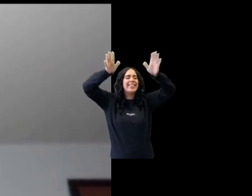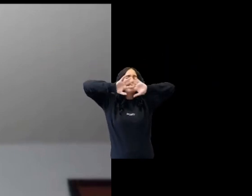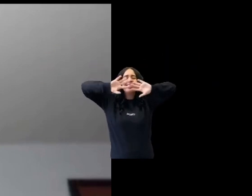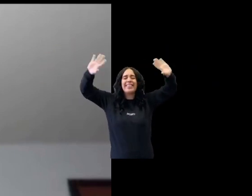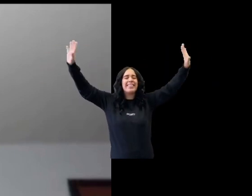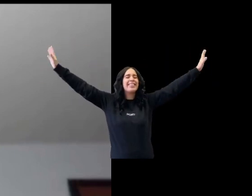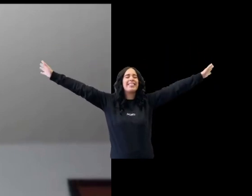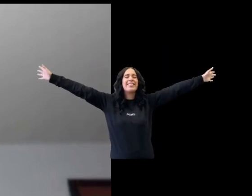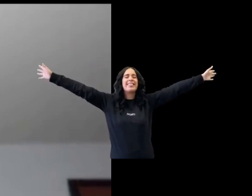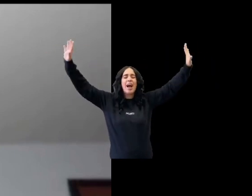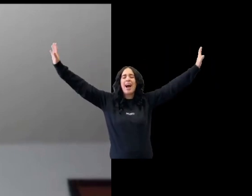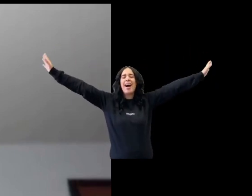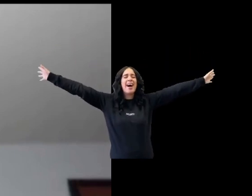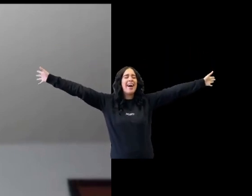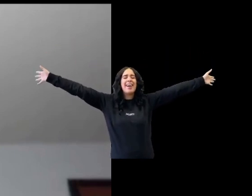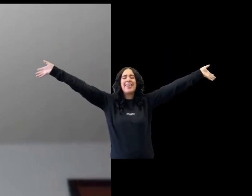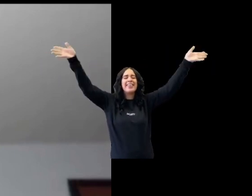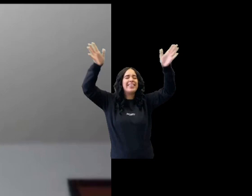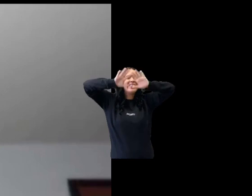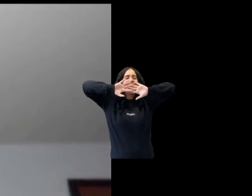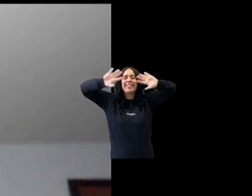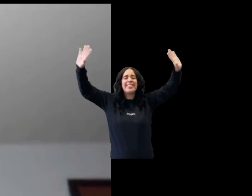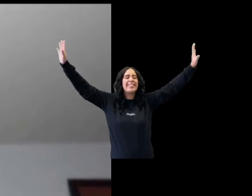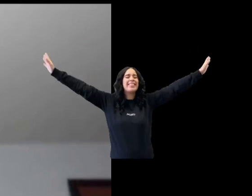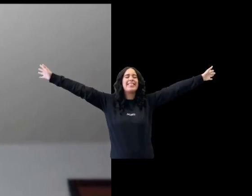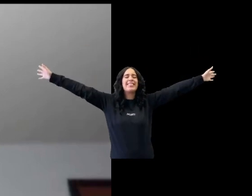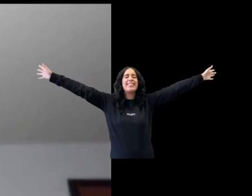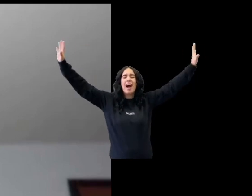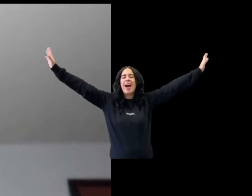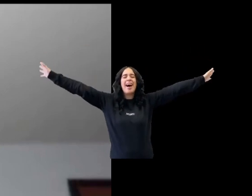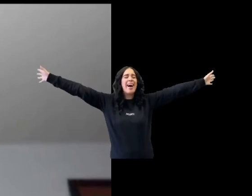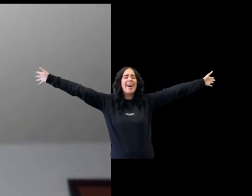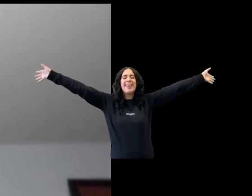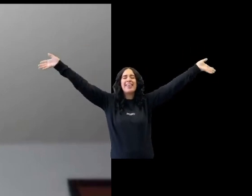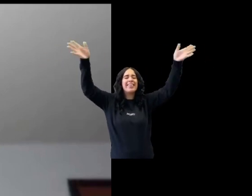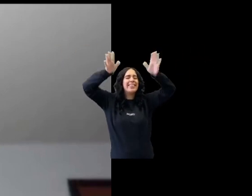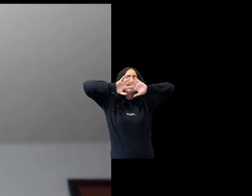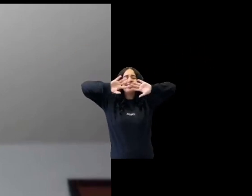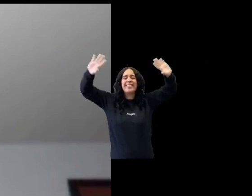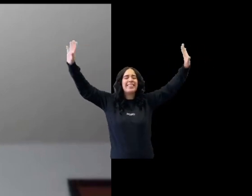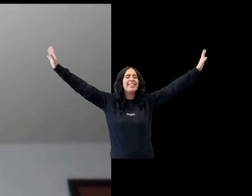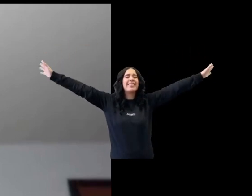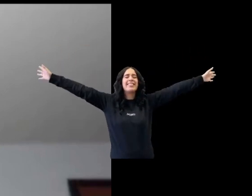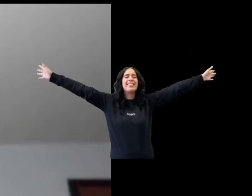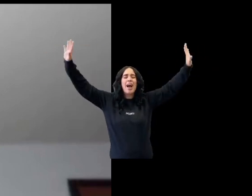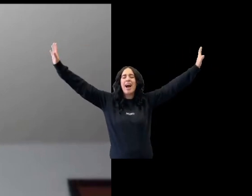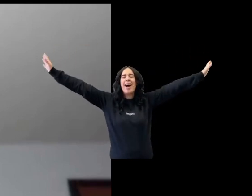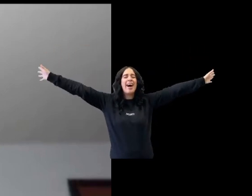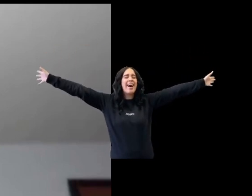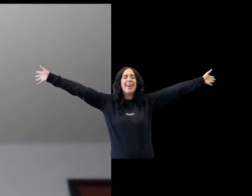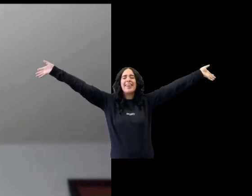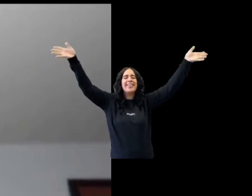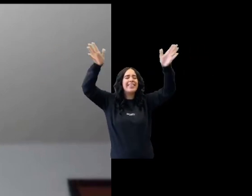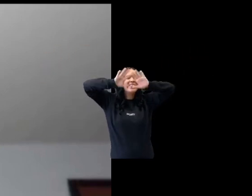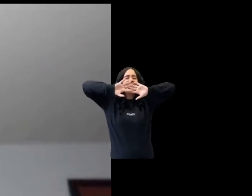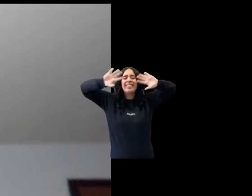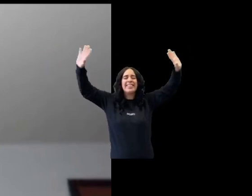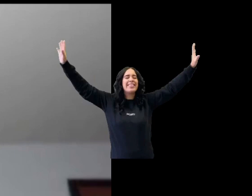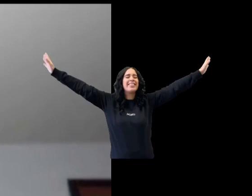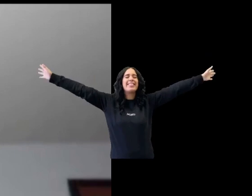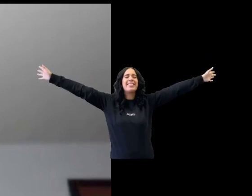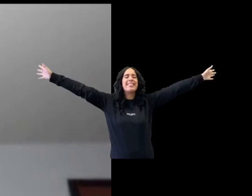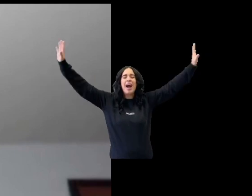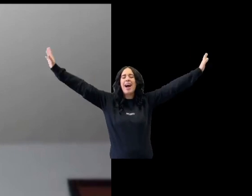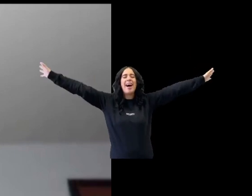just dropped. Okay, you just dropped the video. And in that video, you talked about Legendary